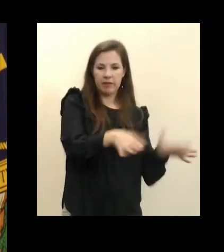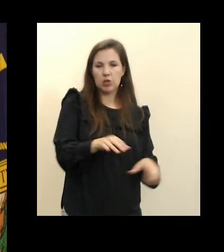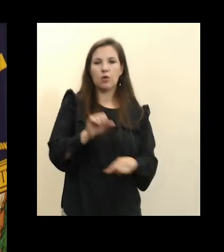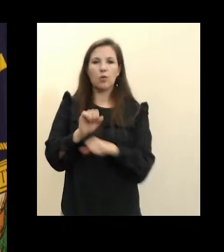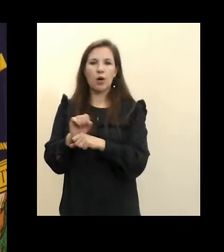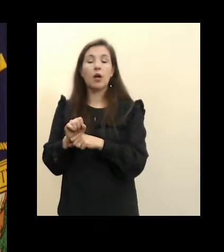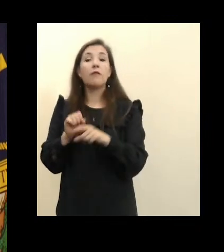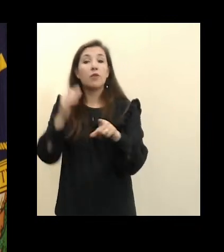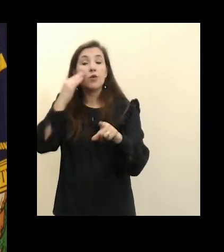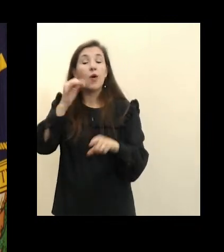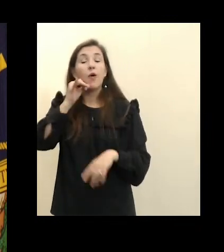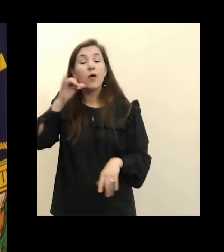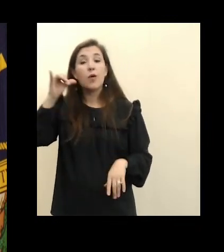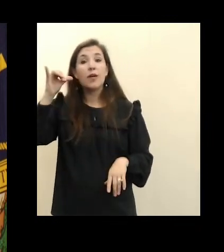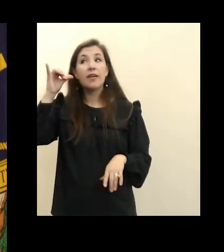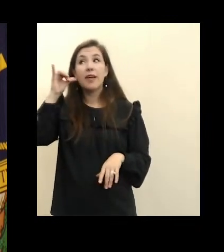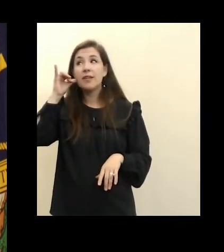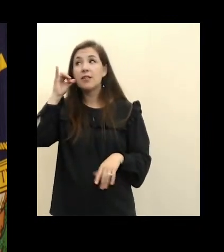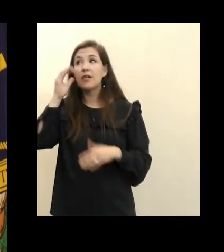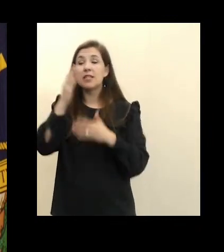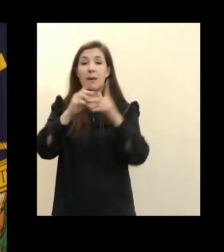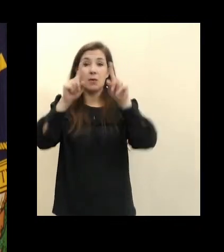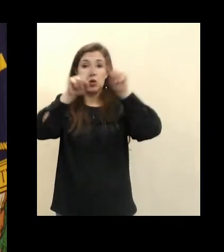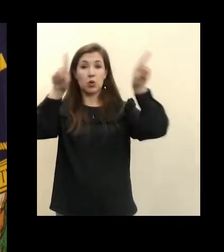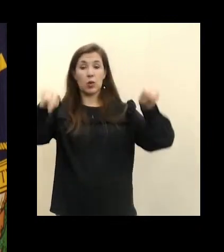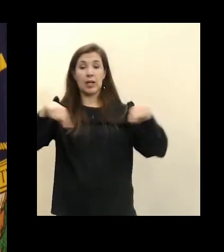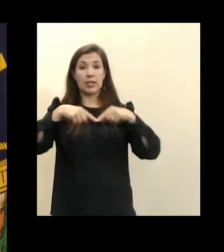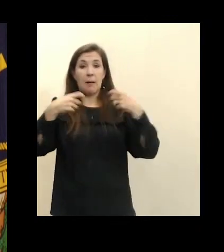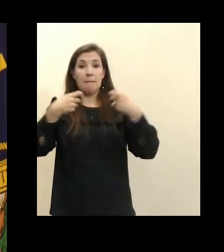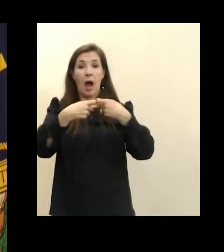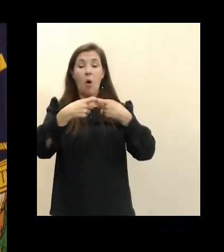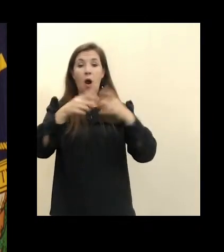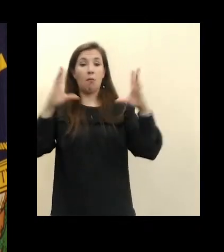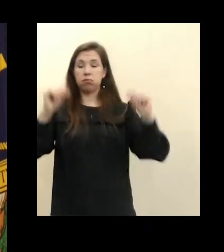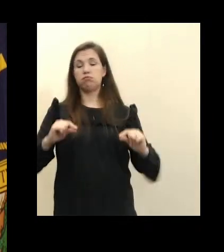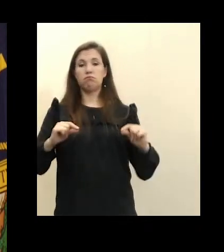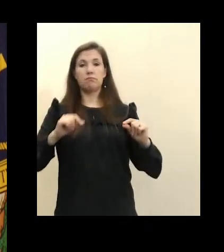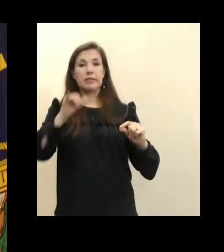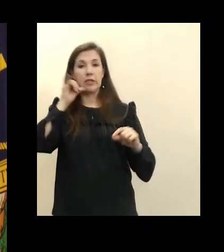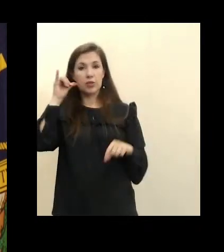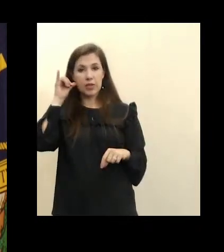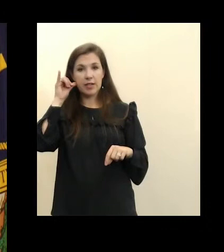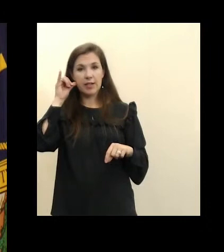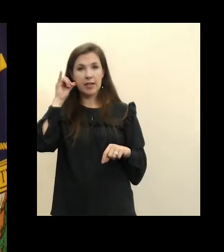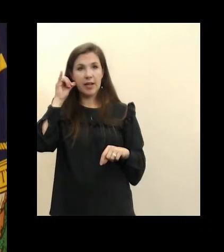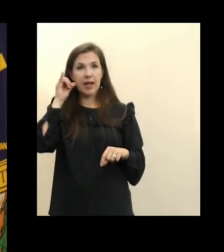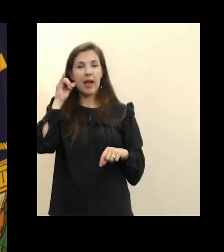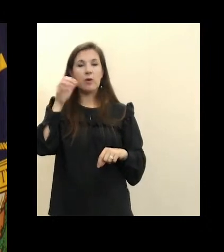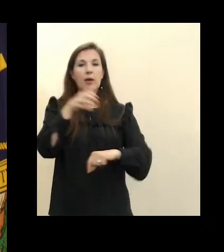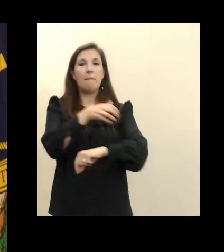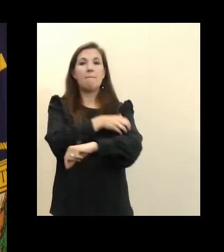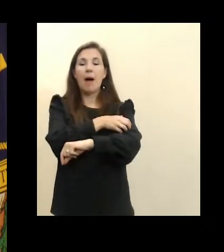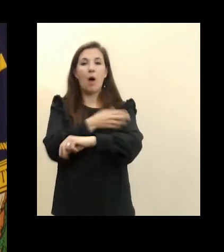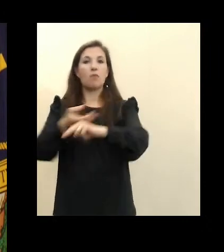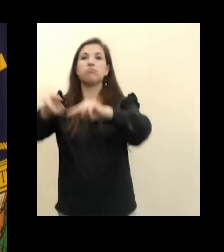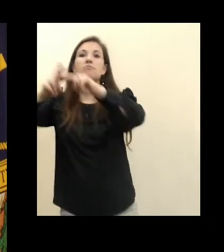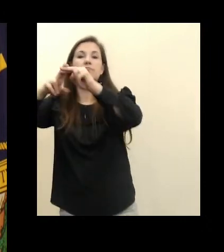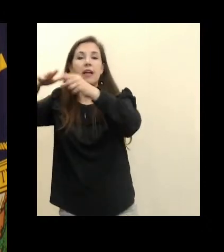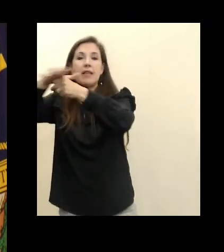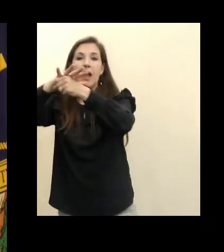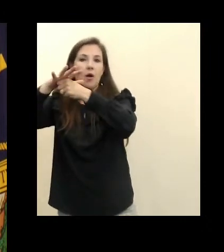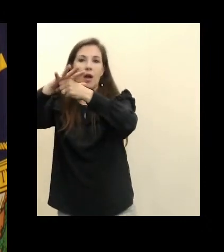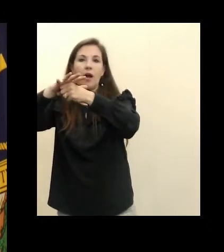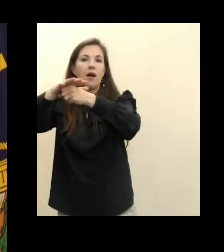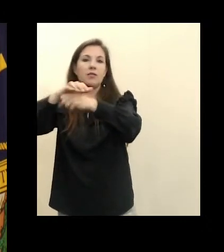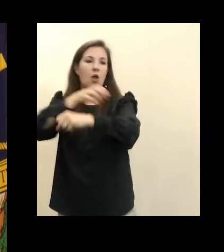Everybody knows yesterday that some of the screens and power went out at the stadium. There was a power spike in the region, in the area,